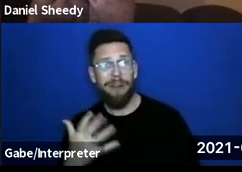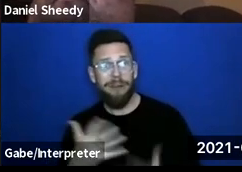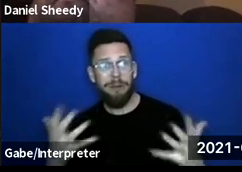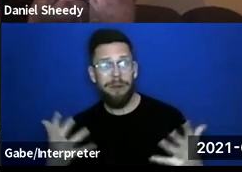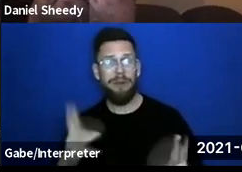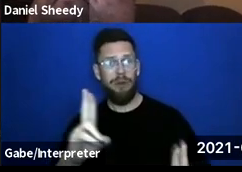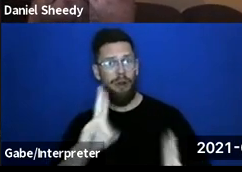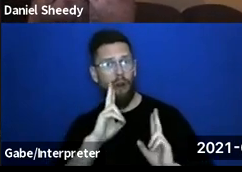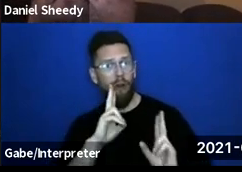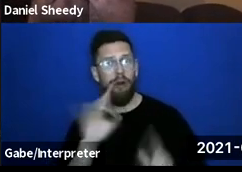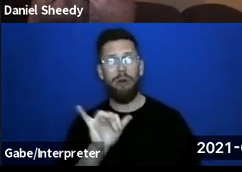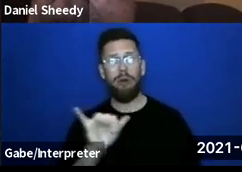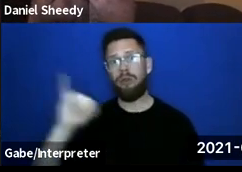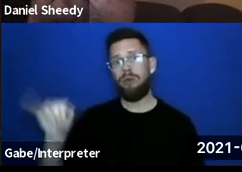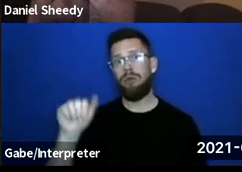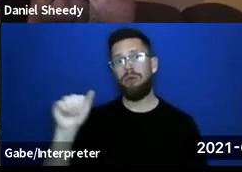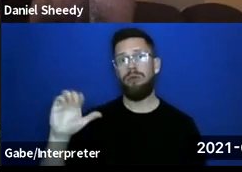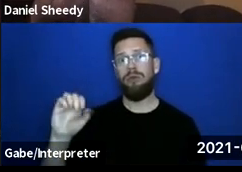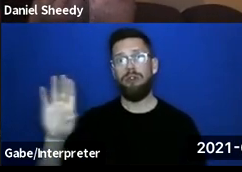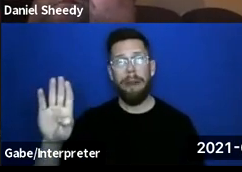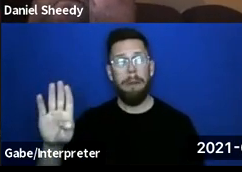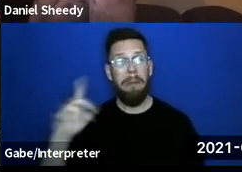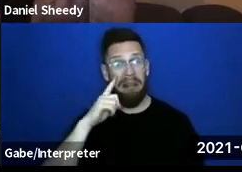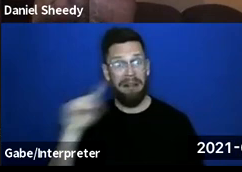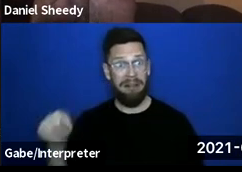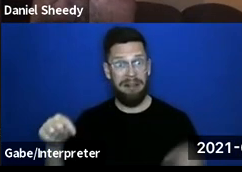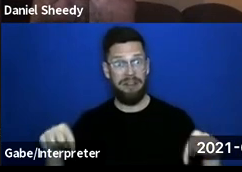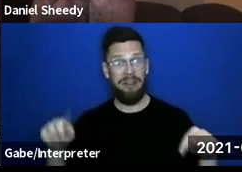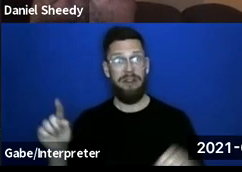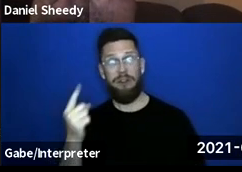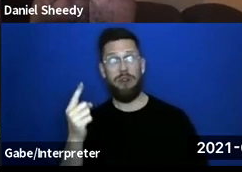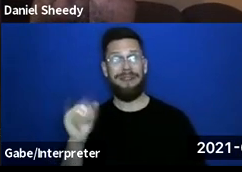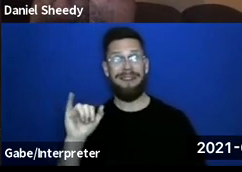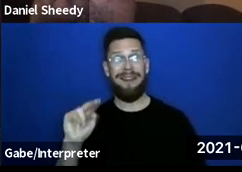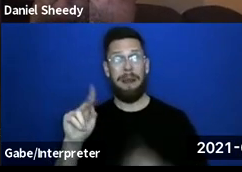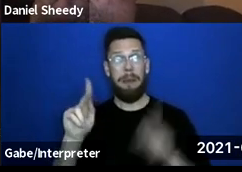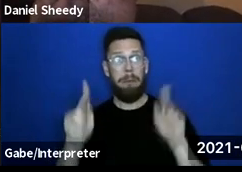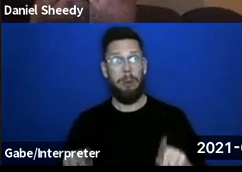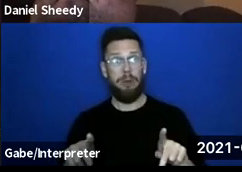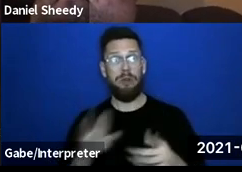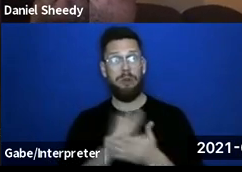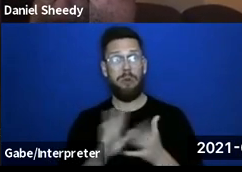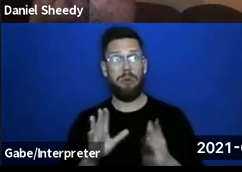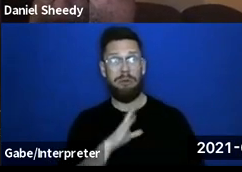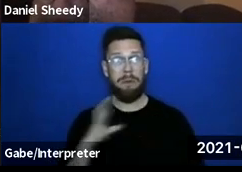evening. I believe this is the first in-person school committee meeting of the year. So it's quite a momentous occasion for us to be here this